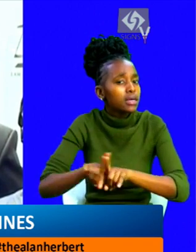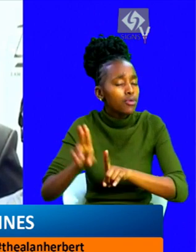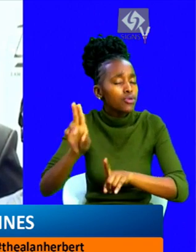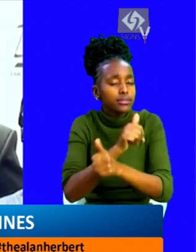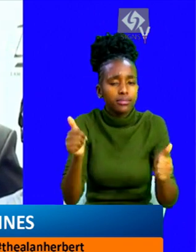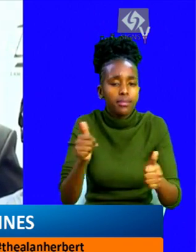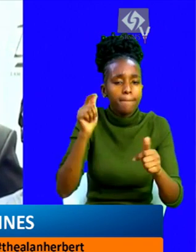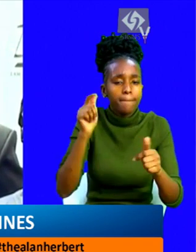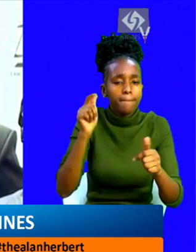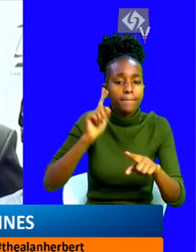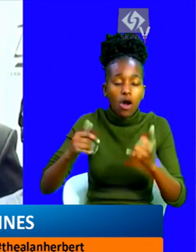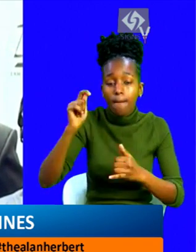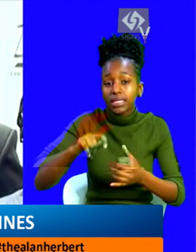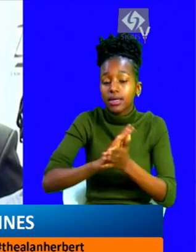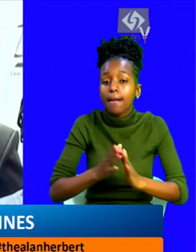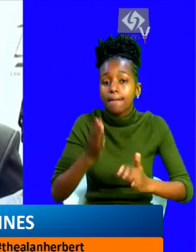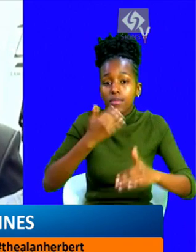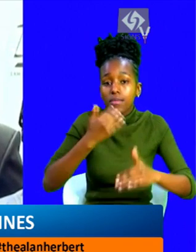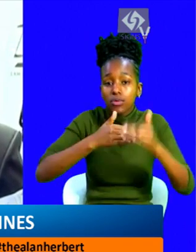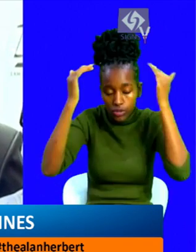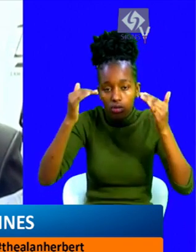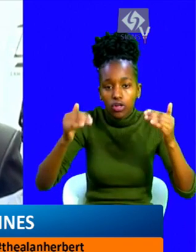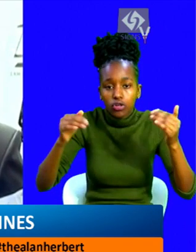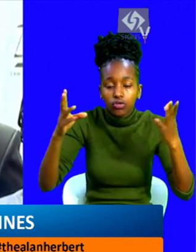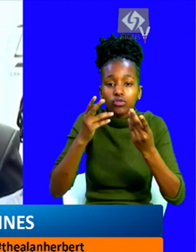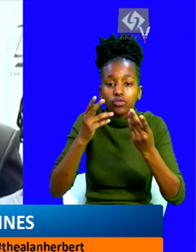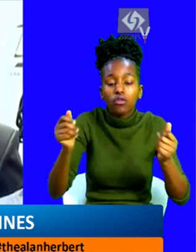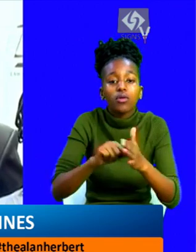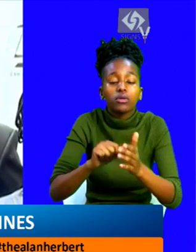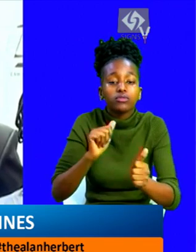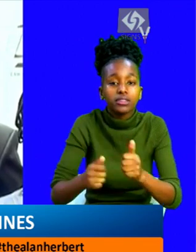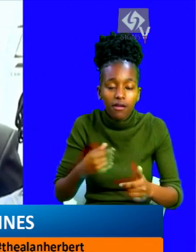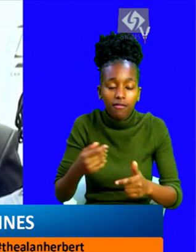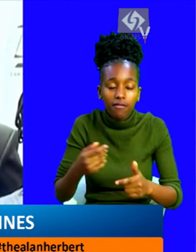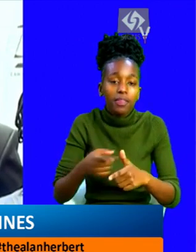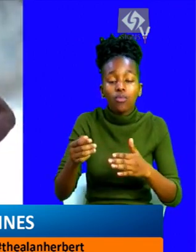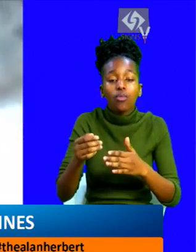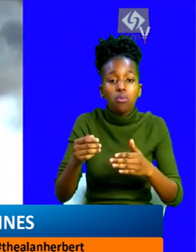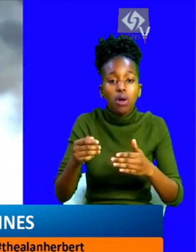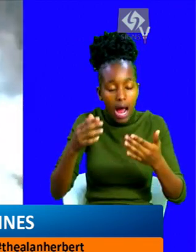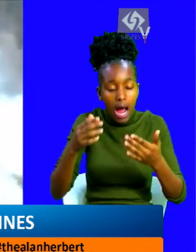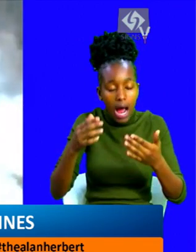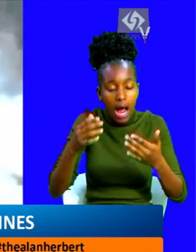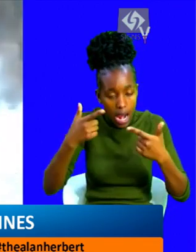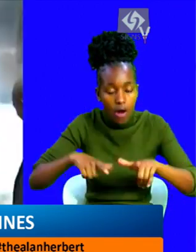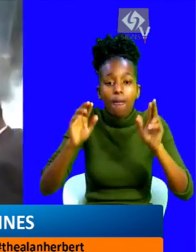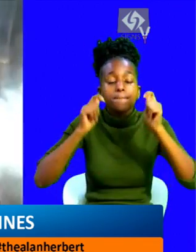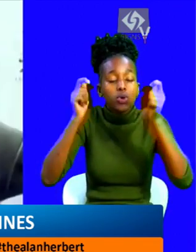the envoys. We call on all citizens, government officials, community leaders,